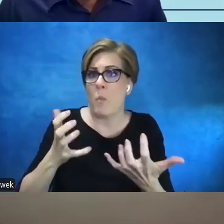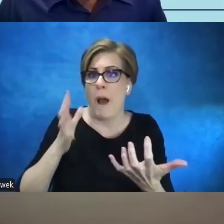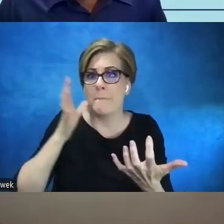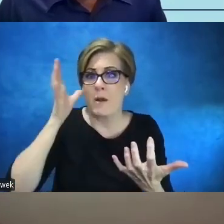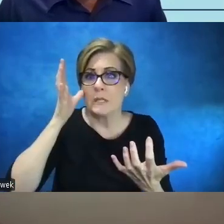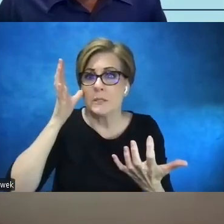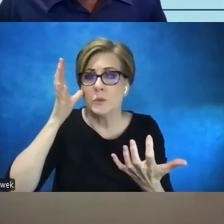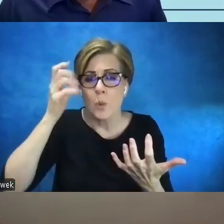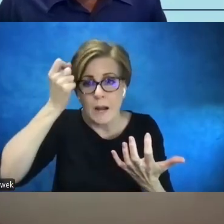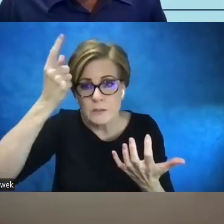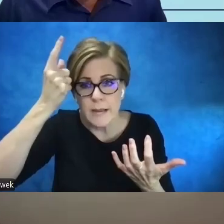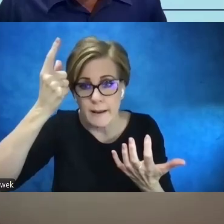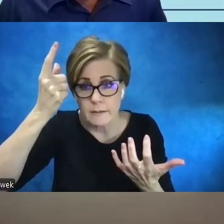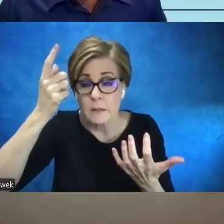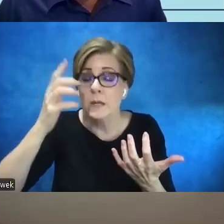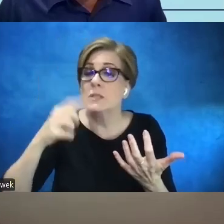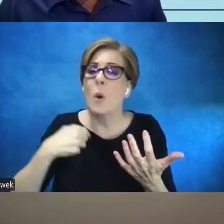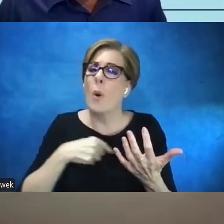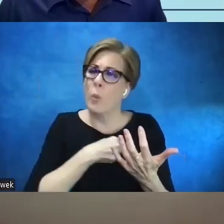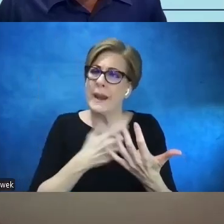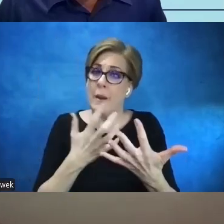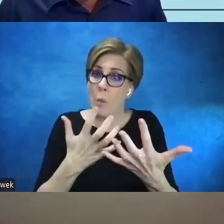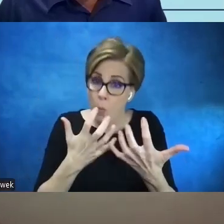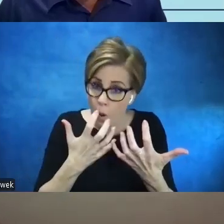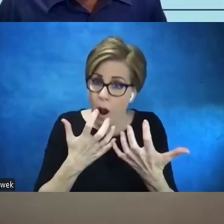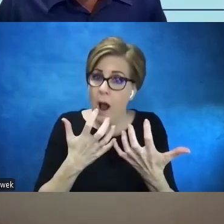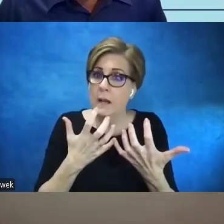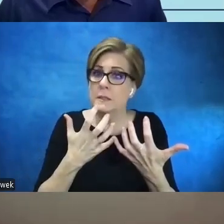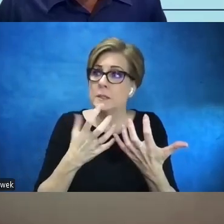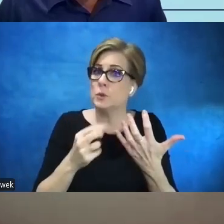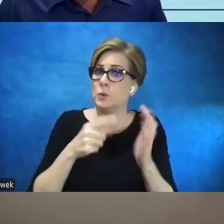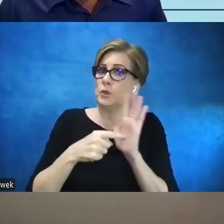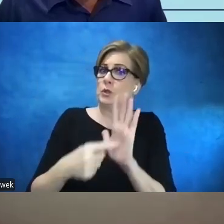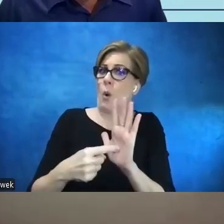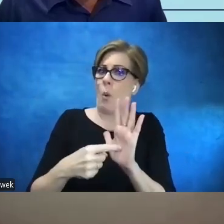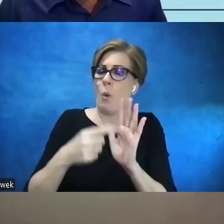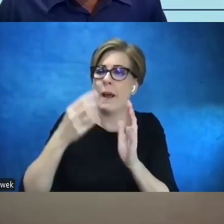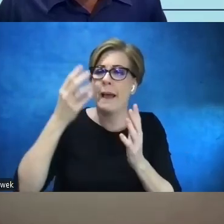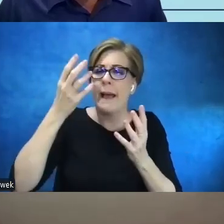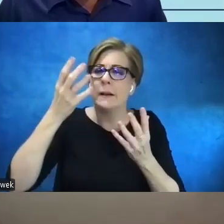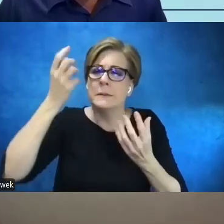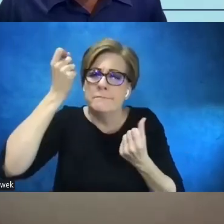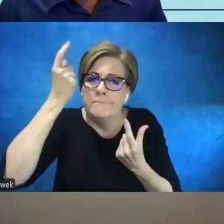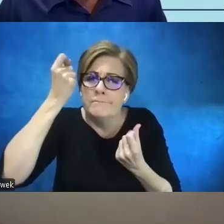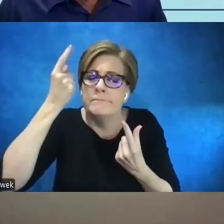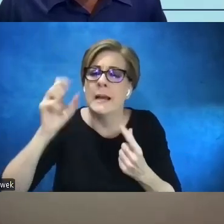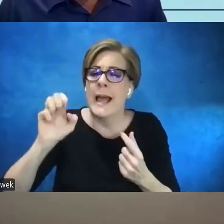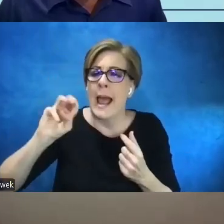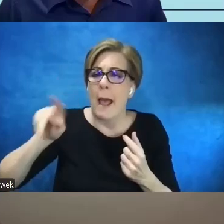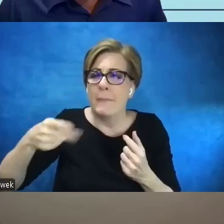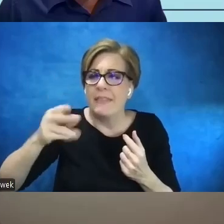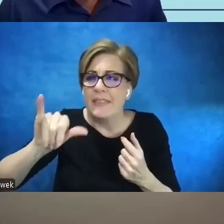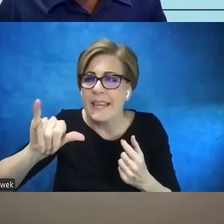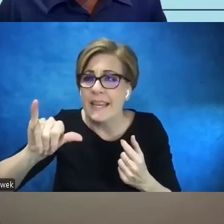empathizing, right? These are parents who have been there, who say, this is how I felt. You might be feeling angry, upset, scared,